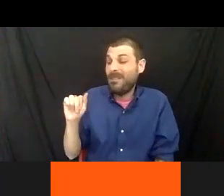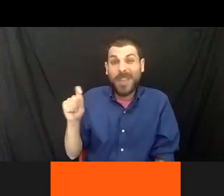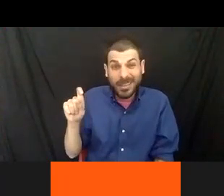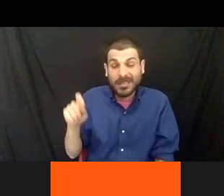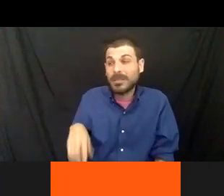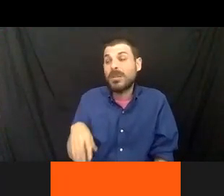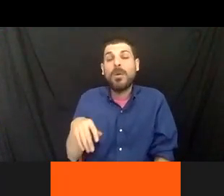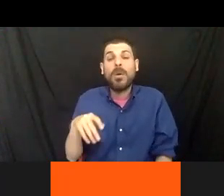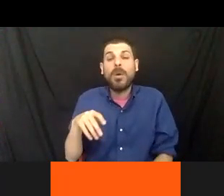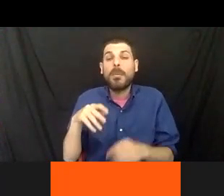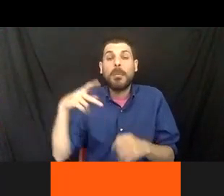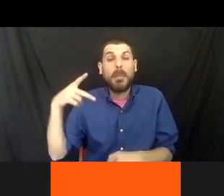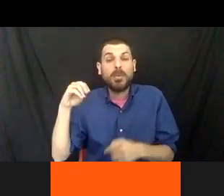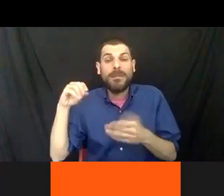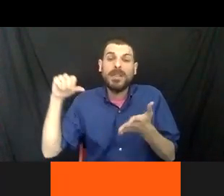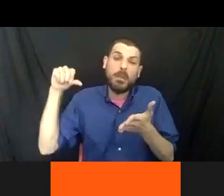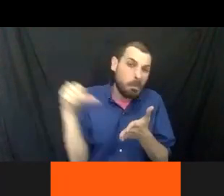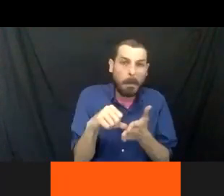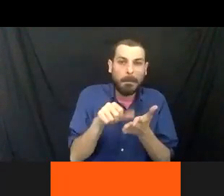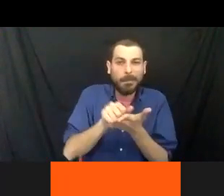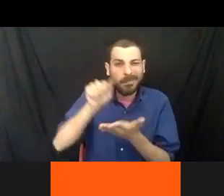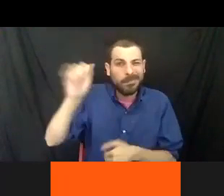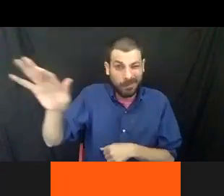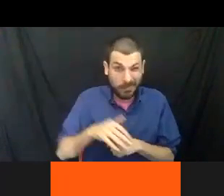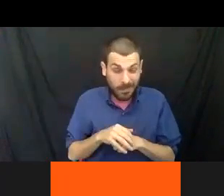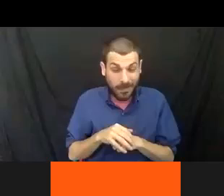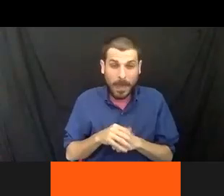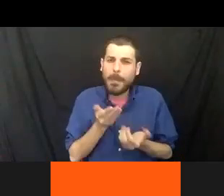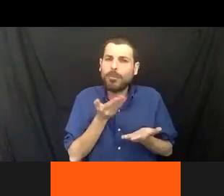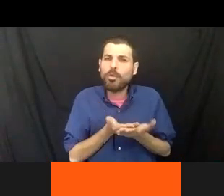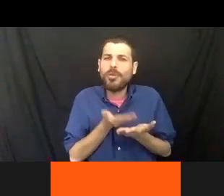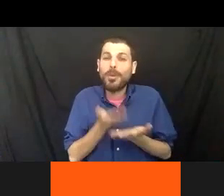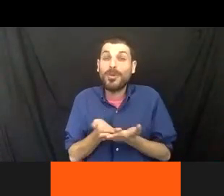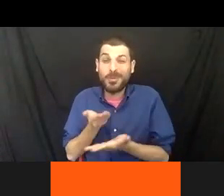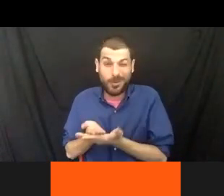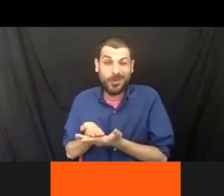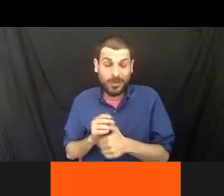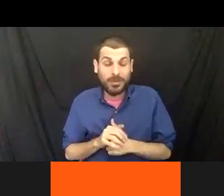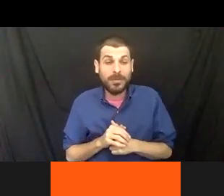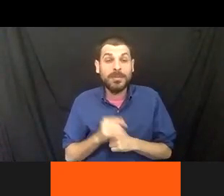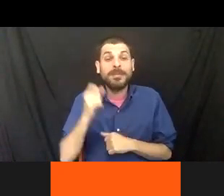downside of that is that if that's the only thing you do, the servicer might not get back to